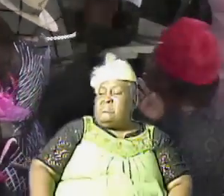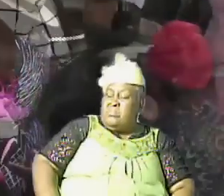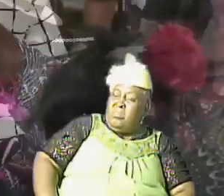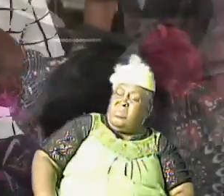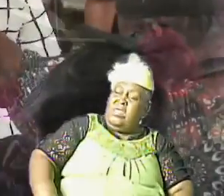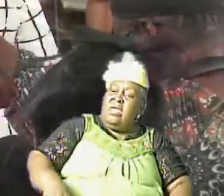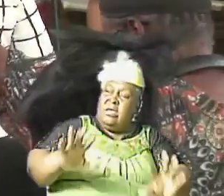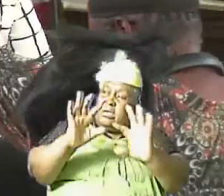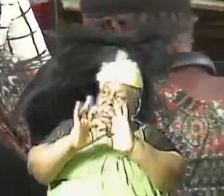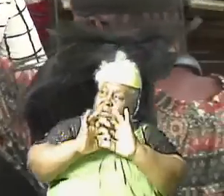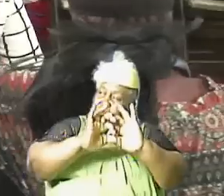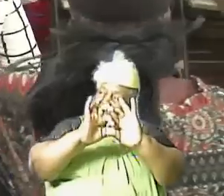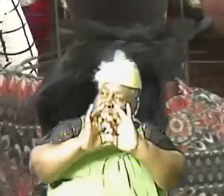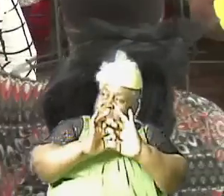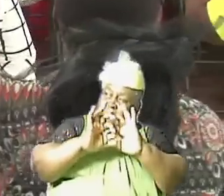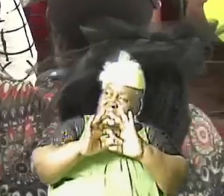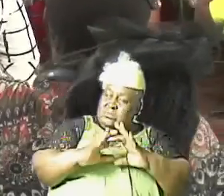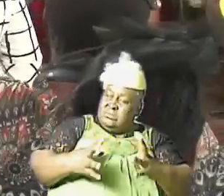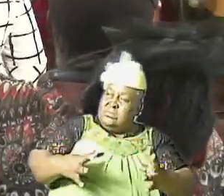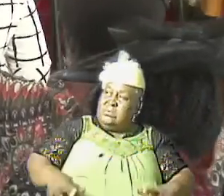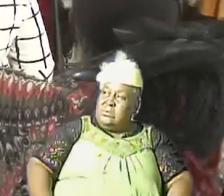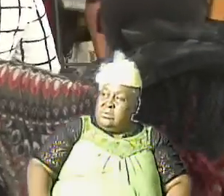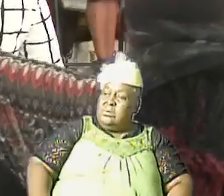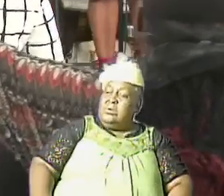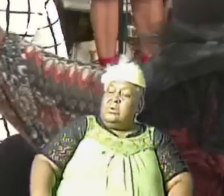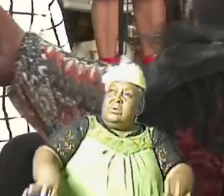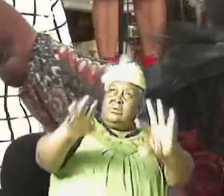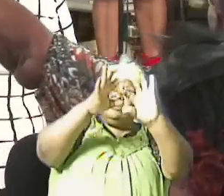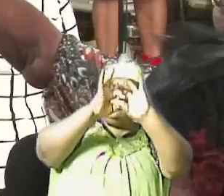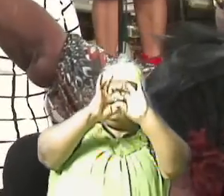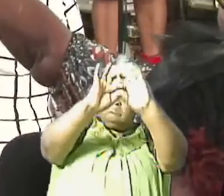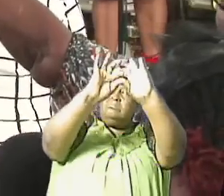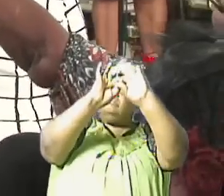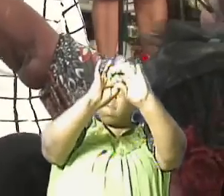Since we are here to worship Him today. Hallelujah.